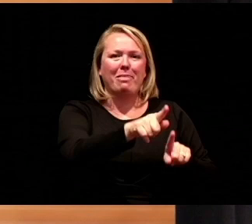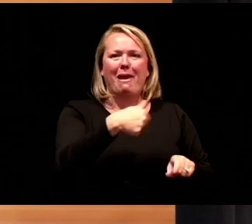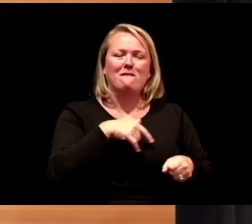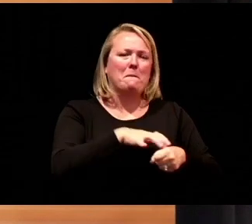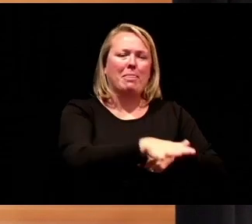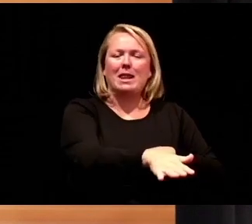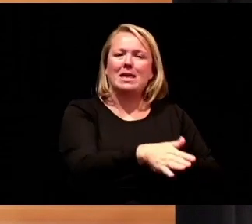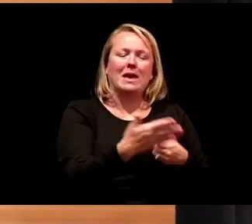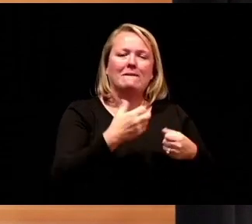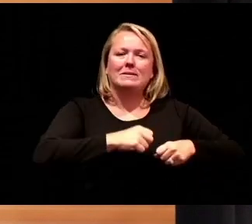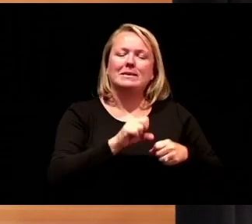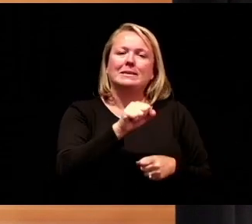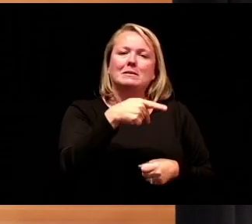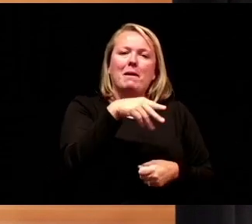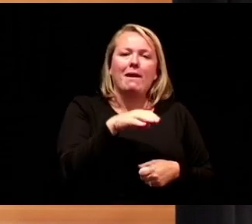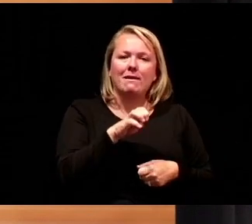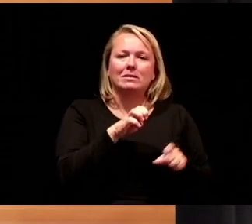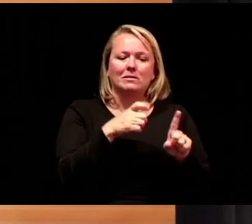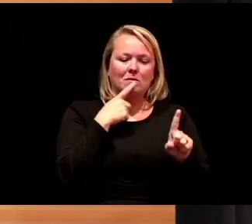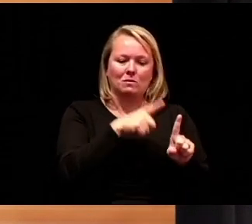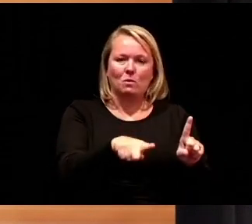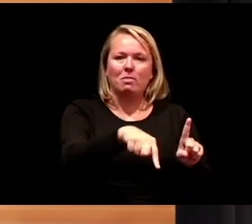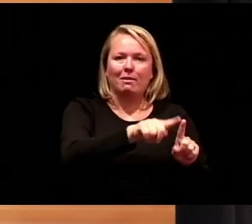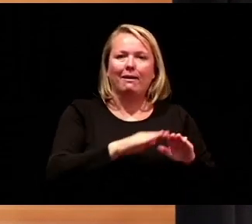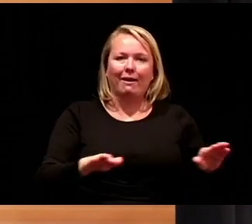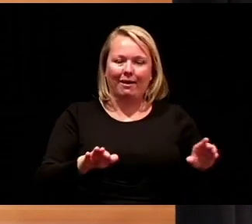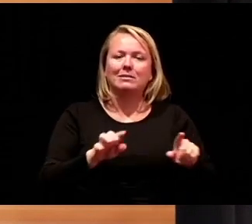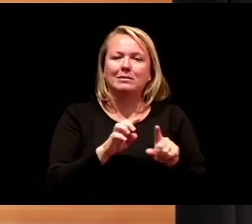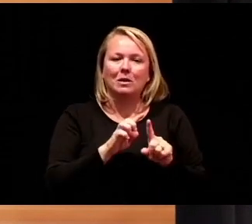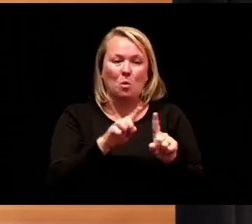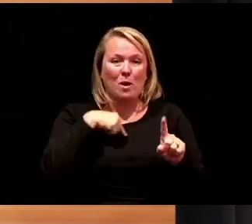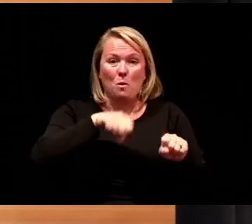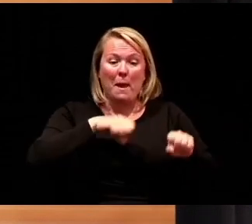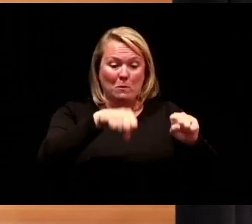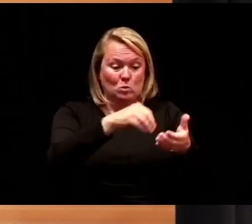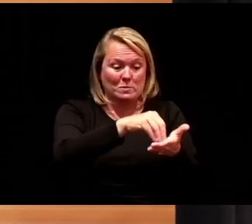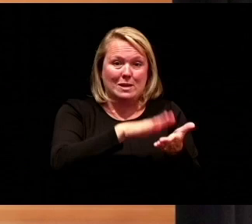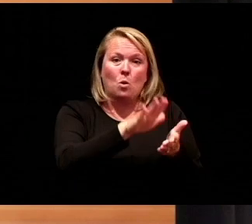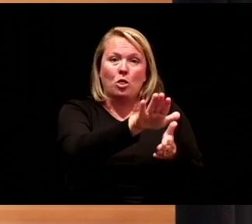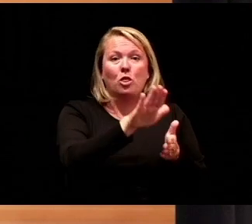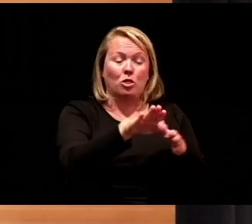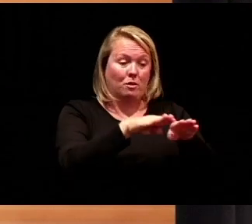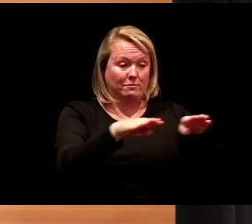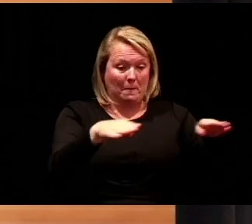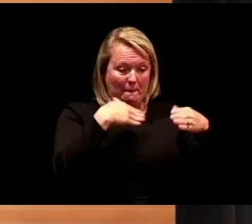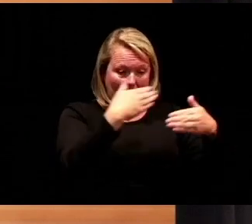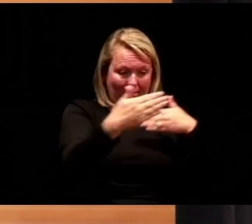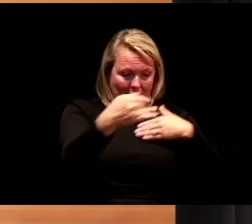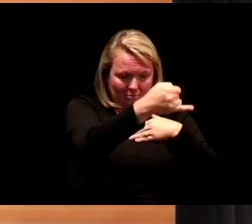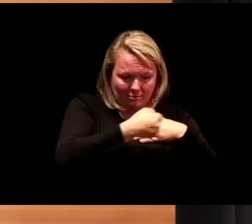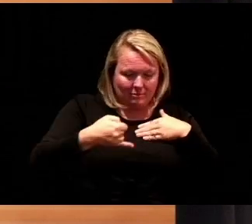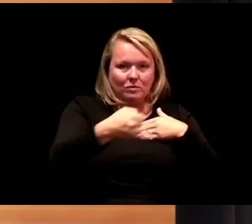footage required for each occupant. So this was something that was done across the board. And we were very fortunate in this particular